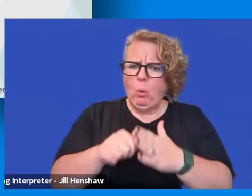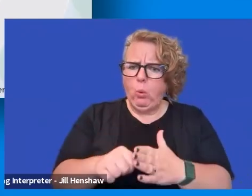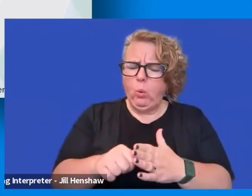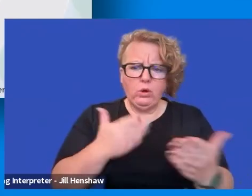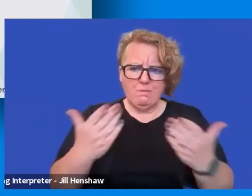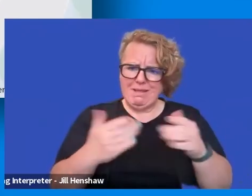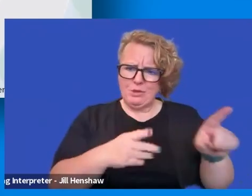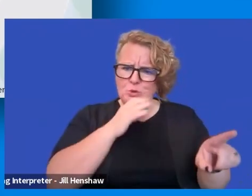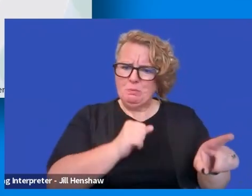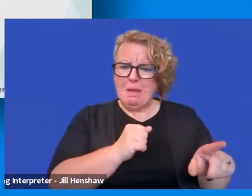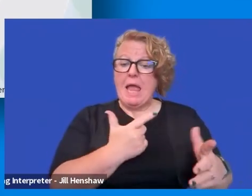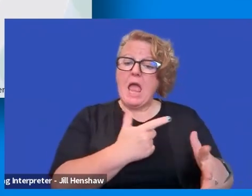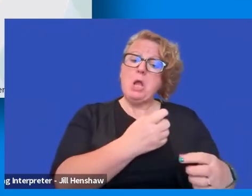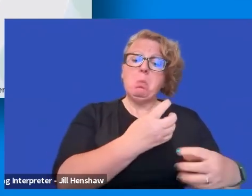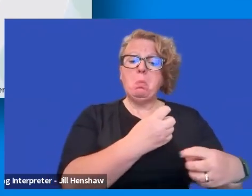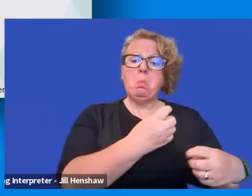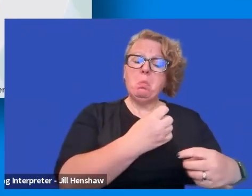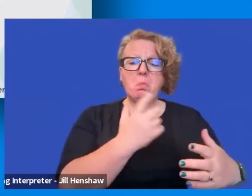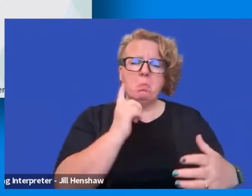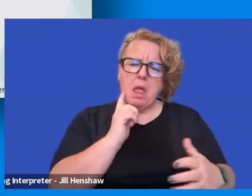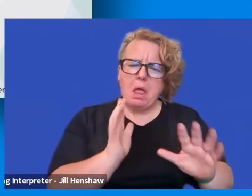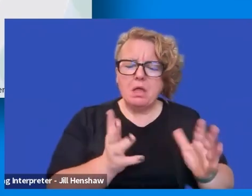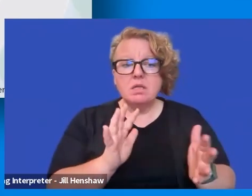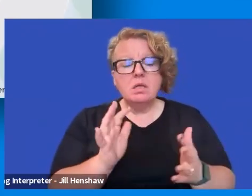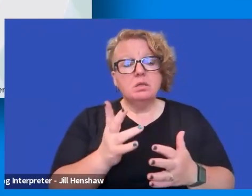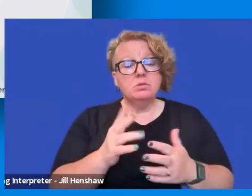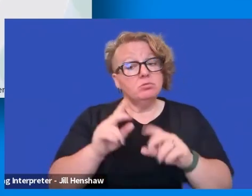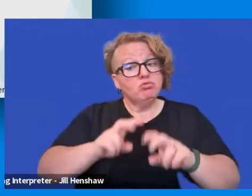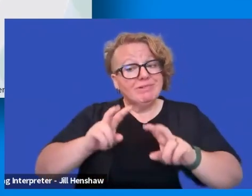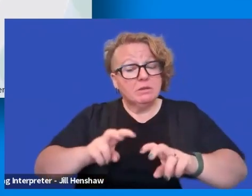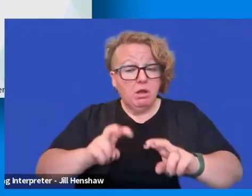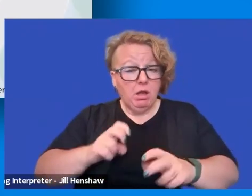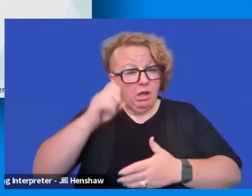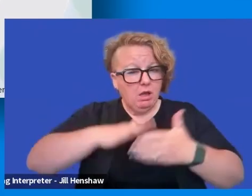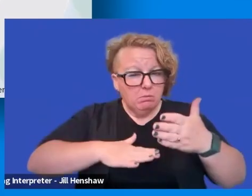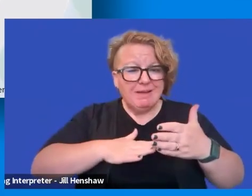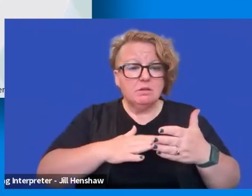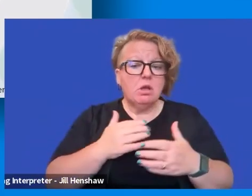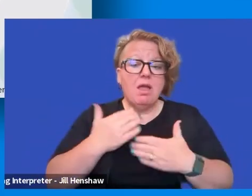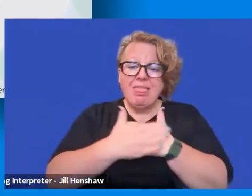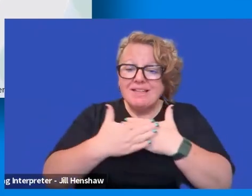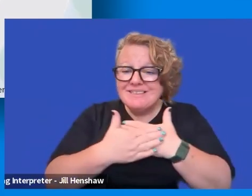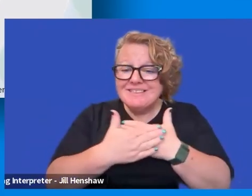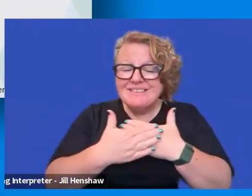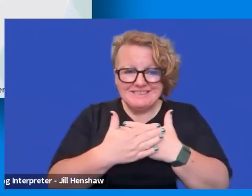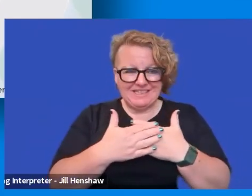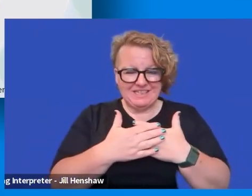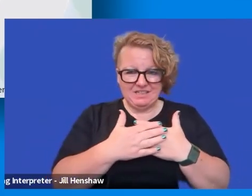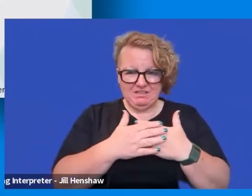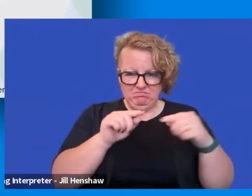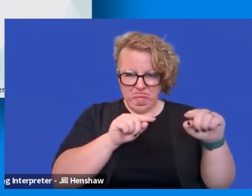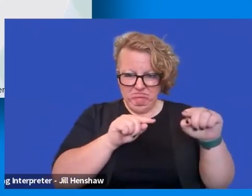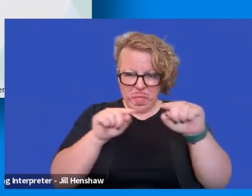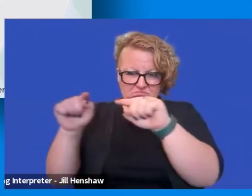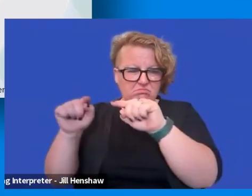less research on the experiences by researchers with ethnicities that are tracked in